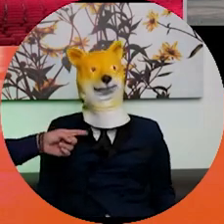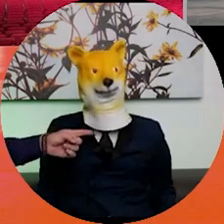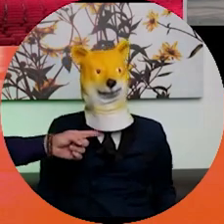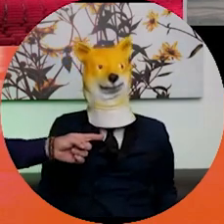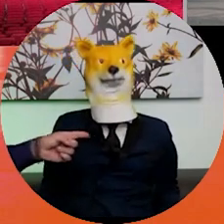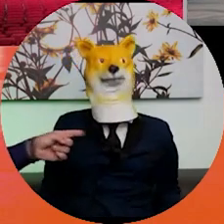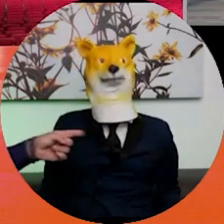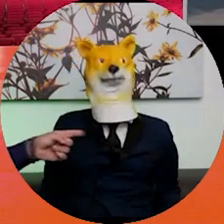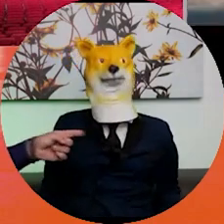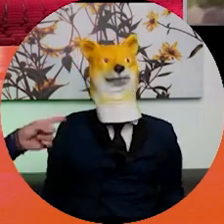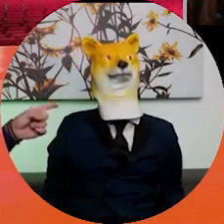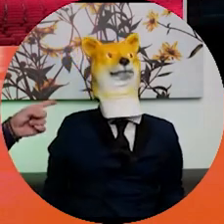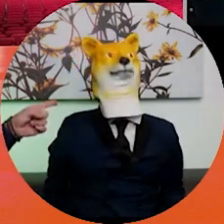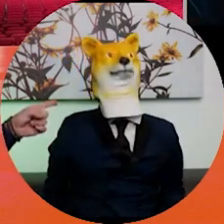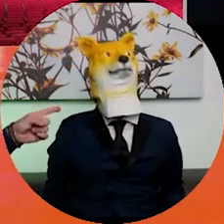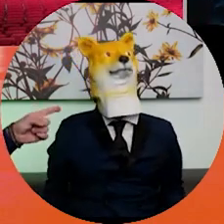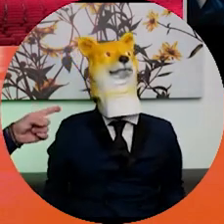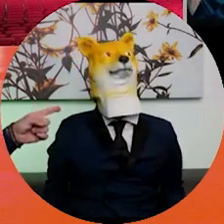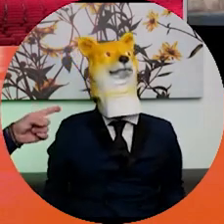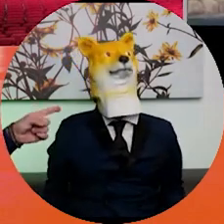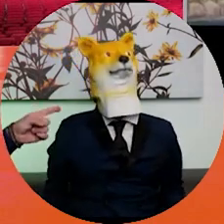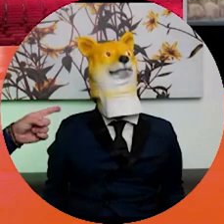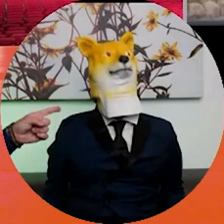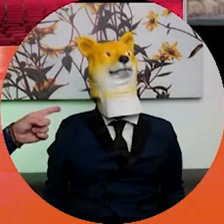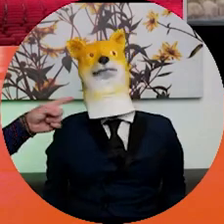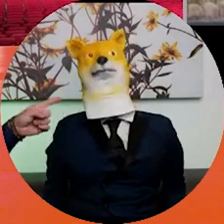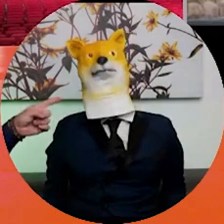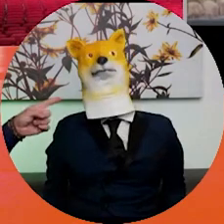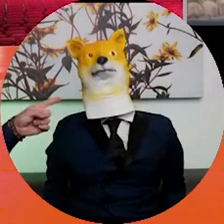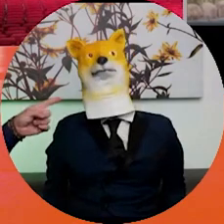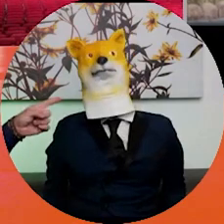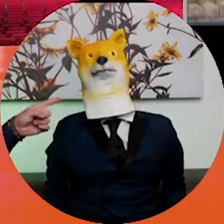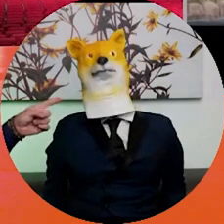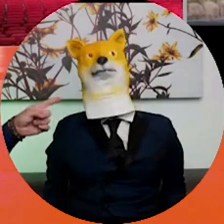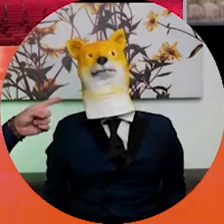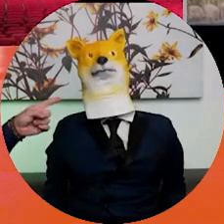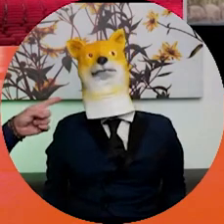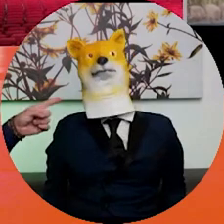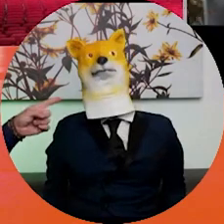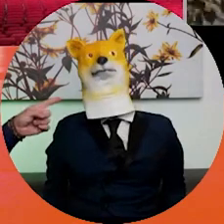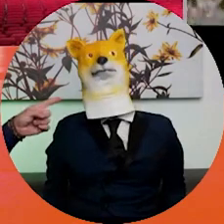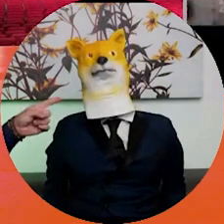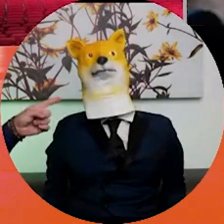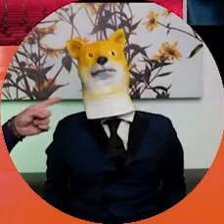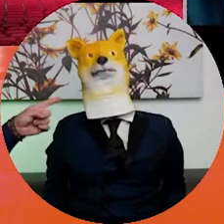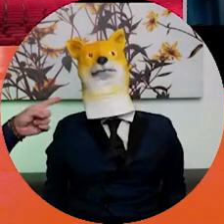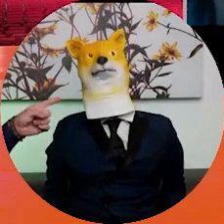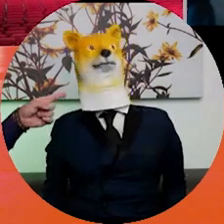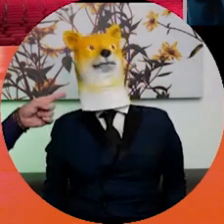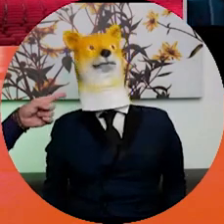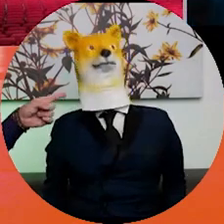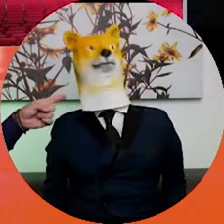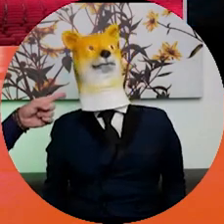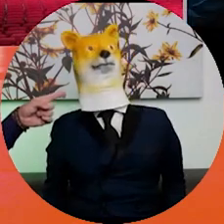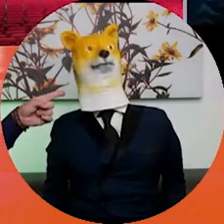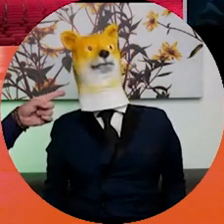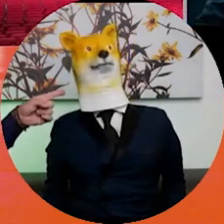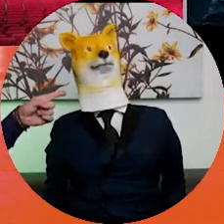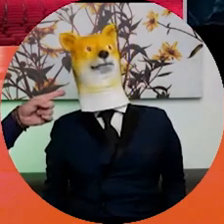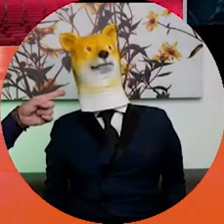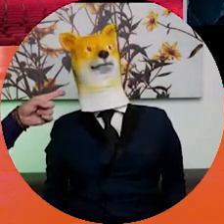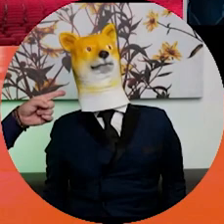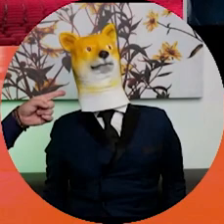I got it. He said he wants a hug. Hug. I don't know you. I'm not like that. Here,